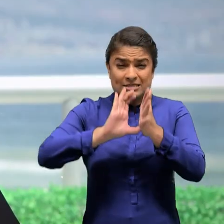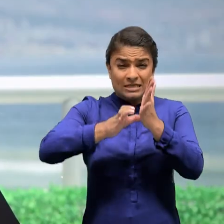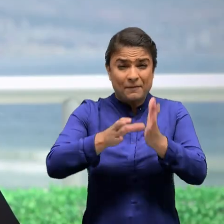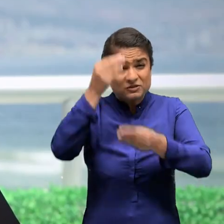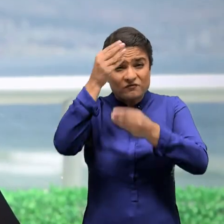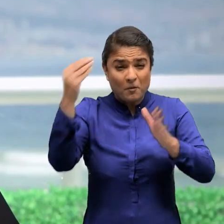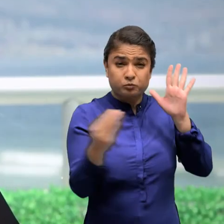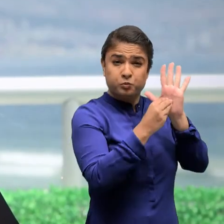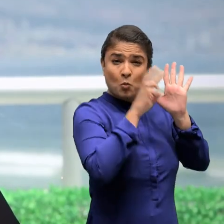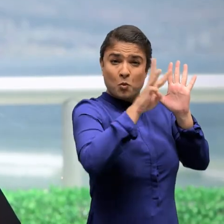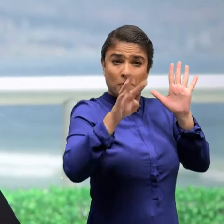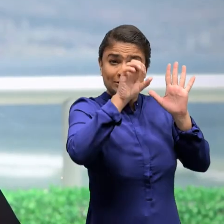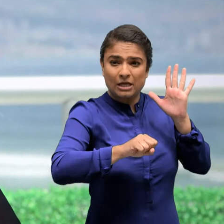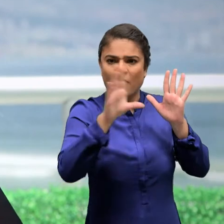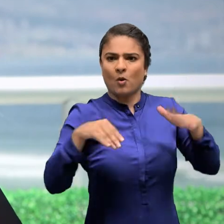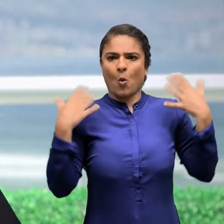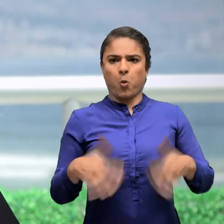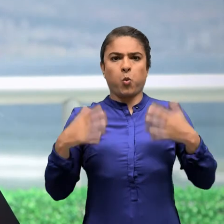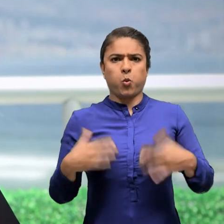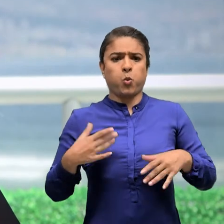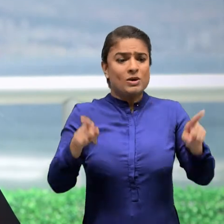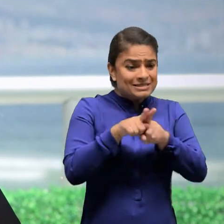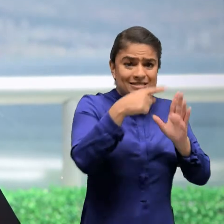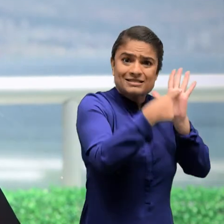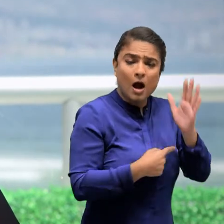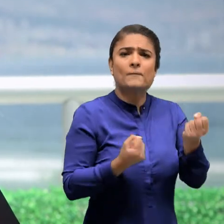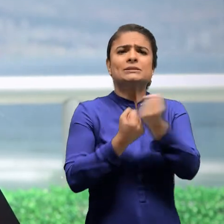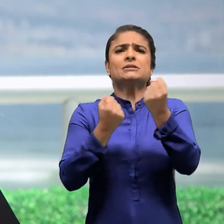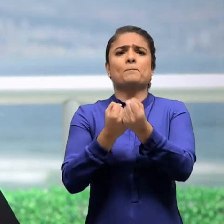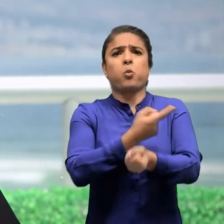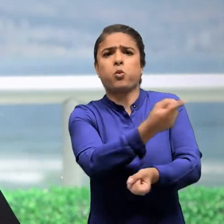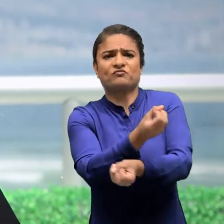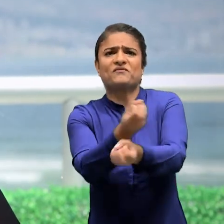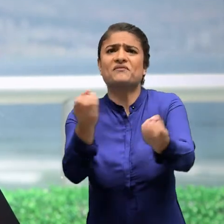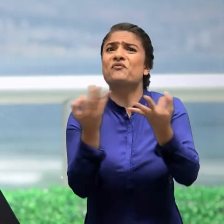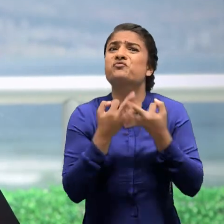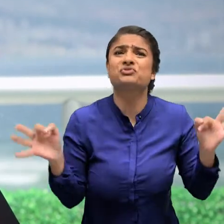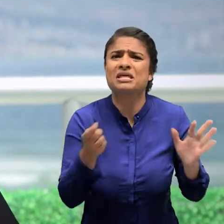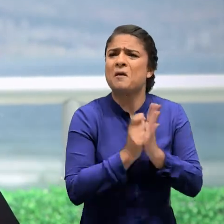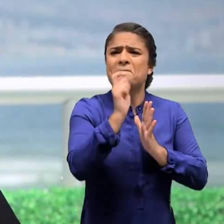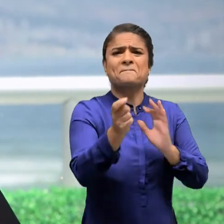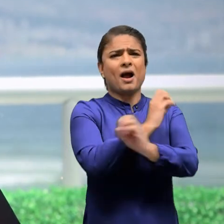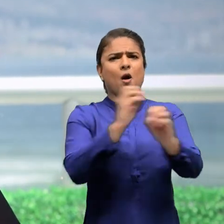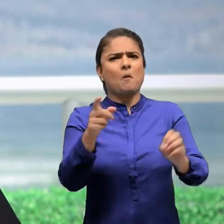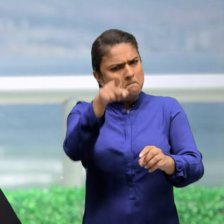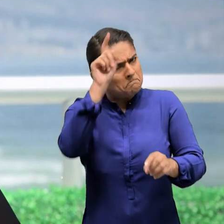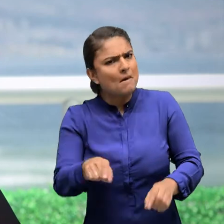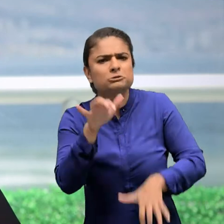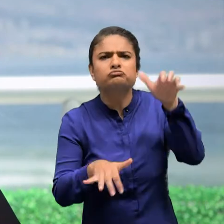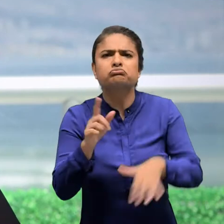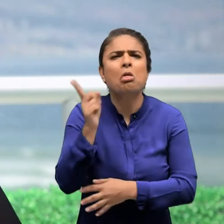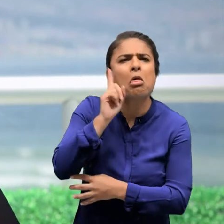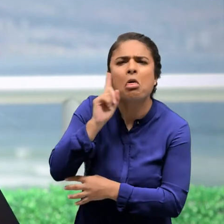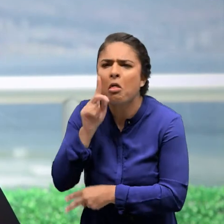Disability Info South Africa is a gratis webwerf en ondersteuningsdienst vir persone met gestremdhede en die moeite werd om te